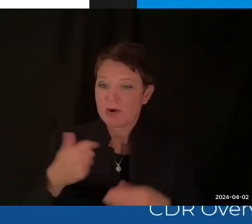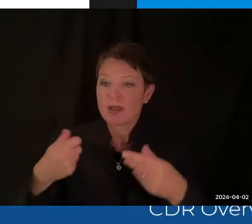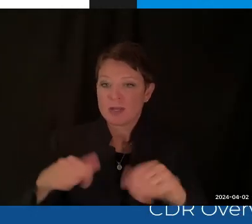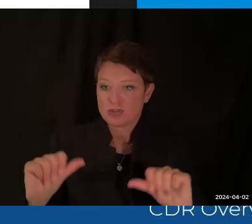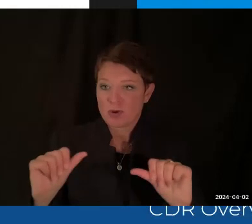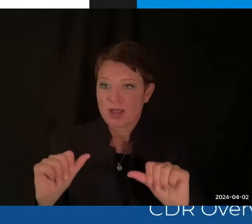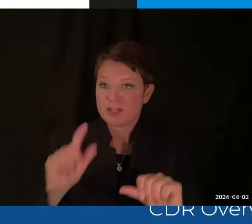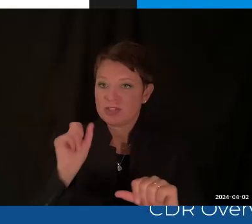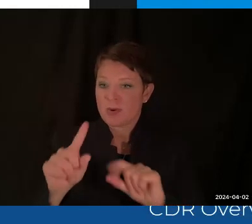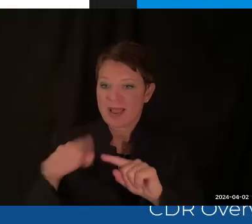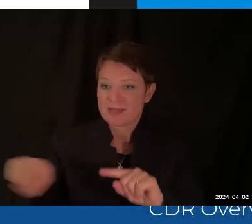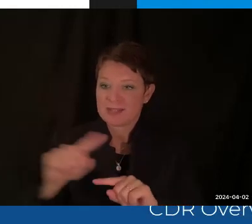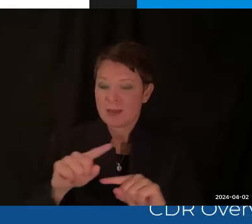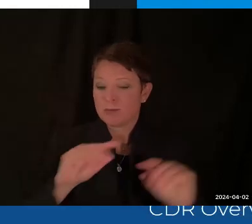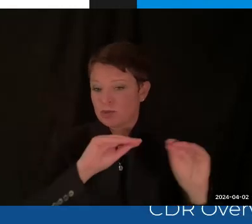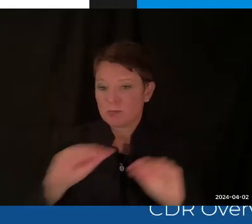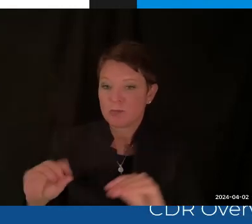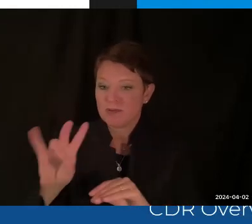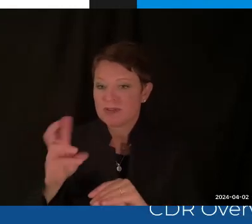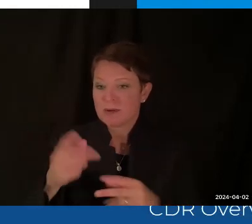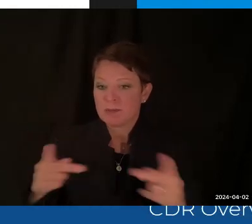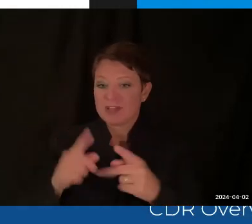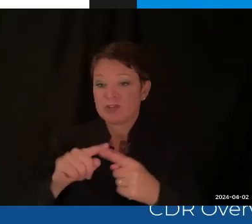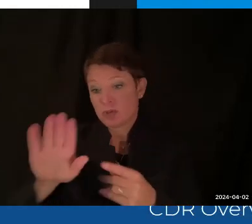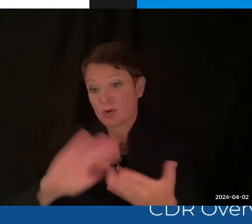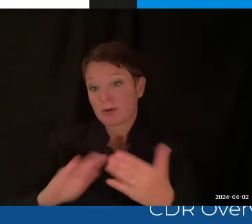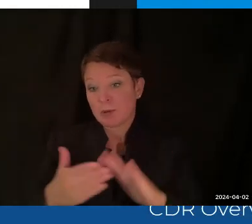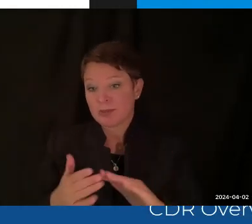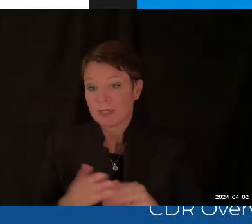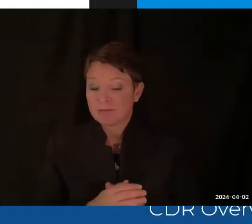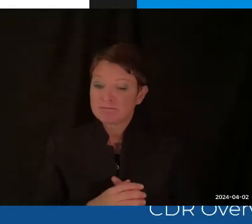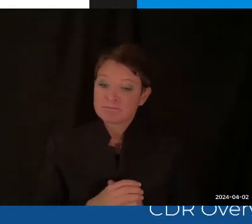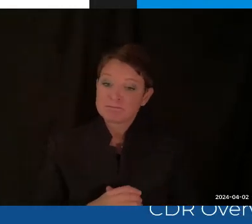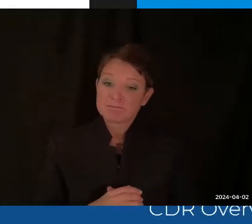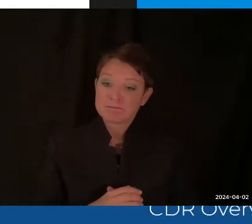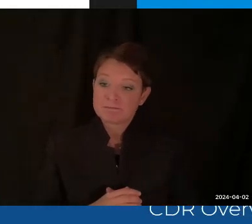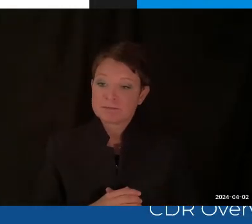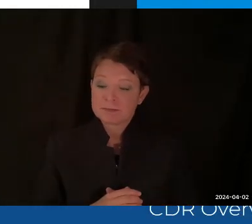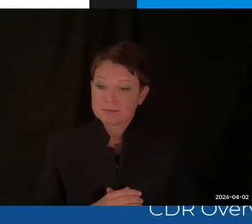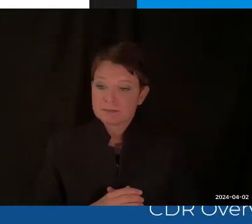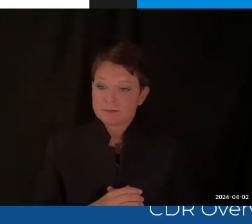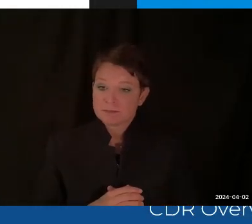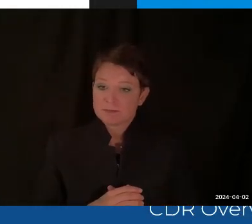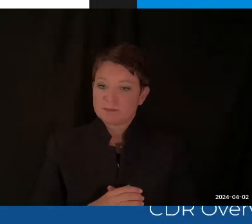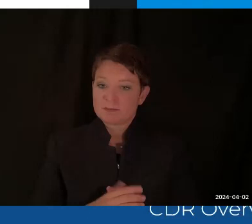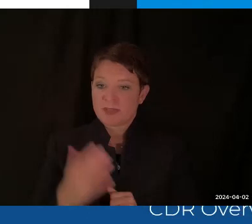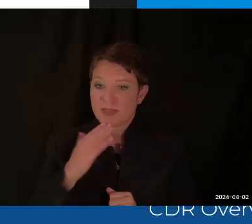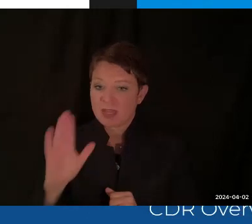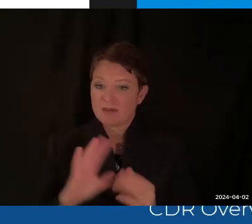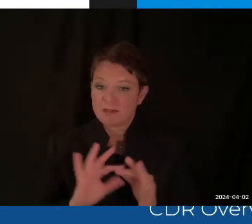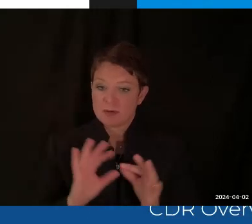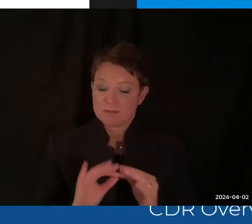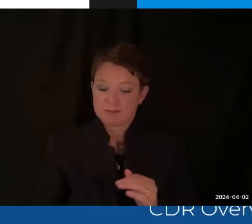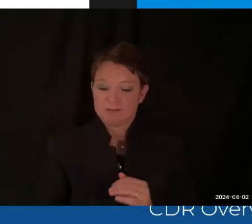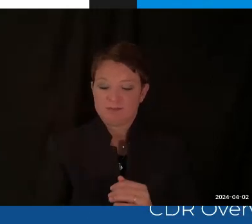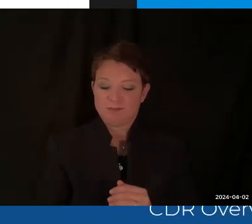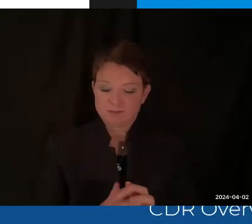try to ask them to move the 76th place to your community. All right, thank you for your comments.